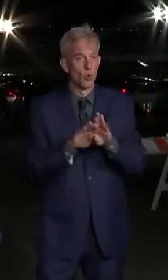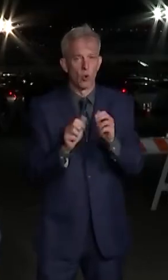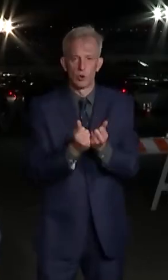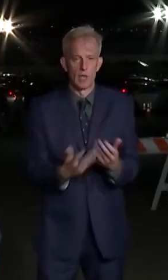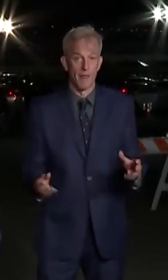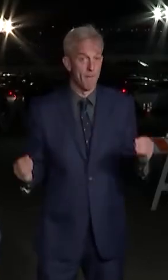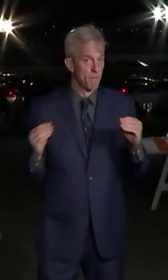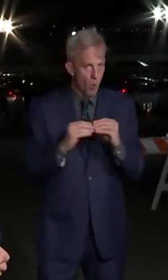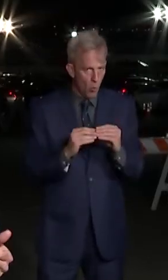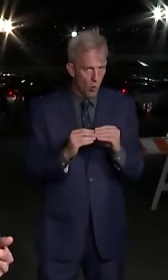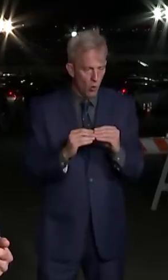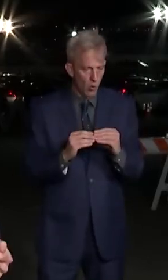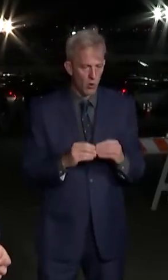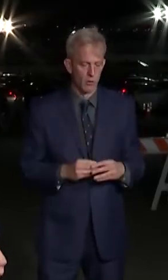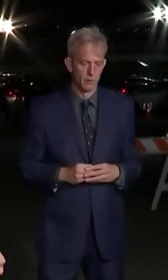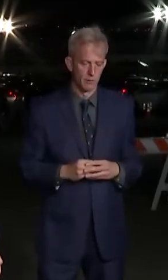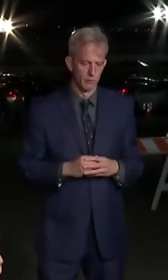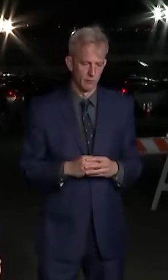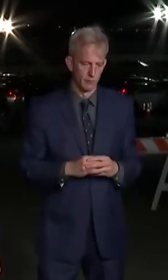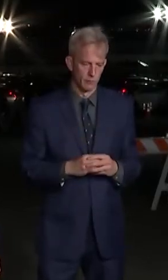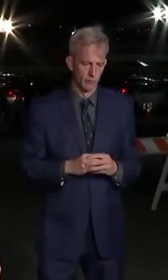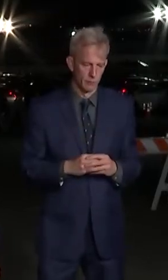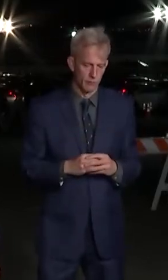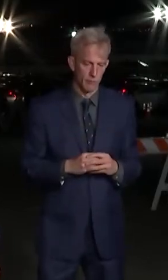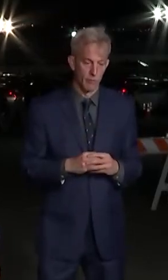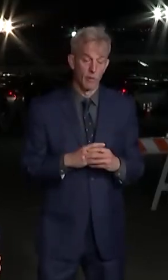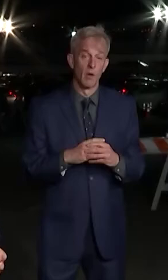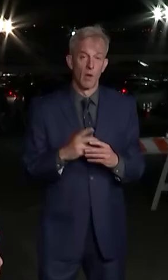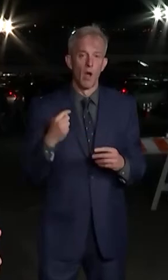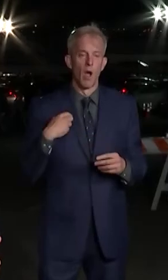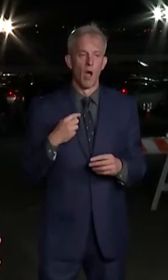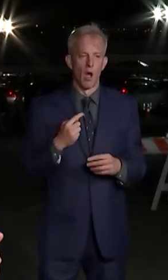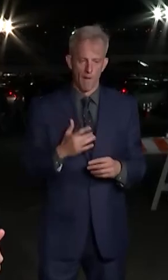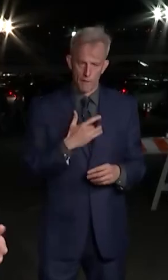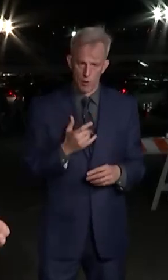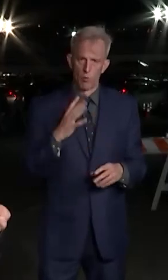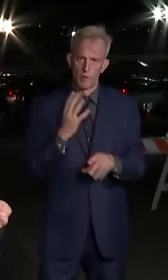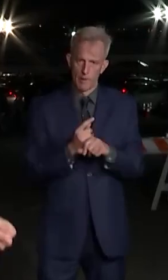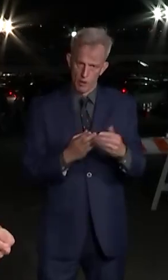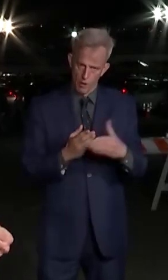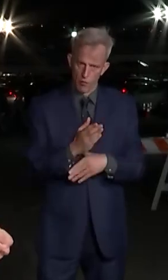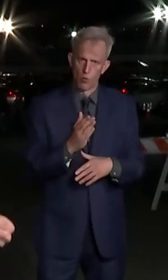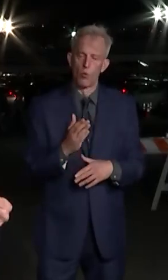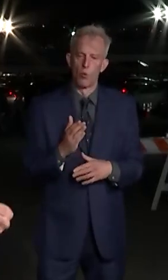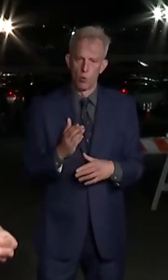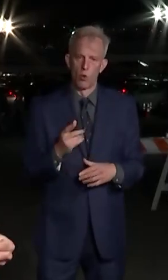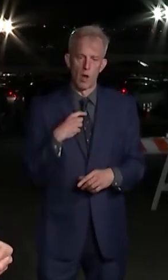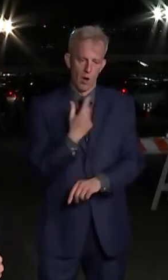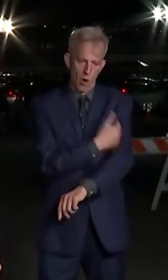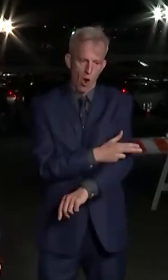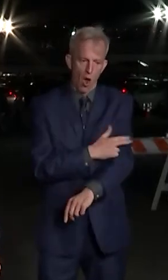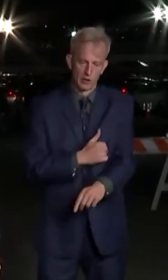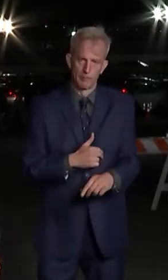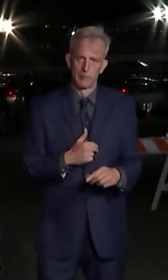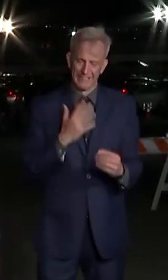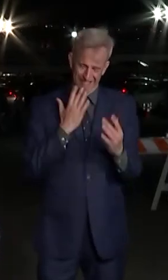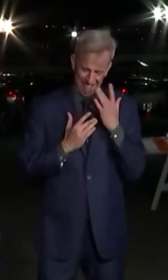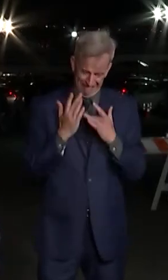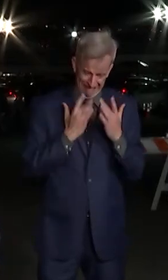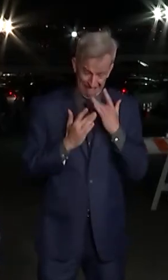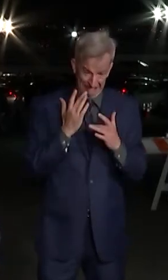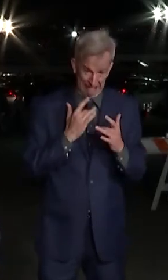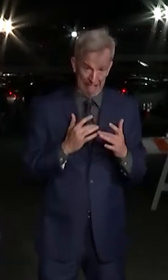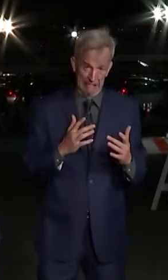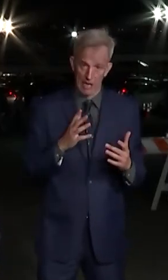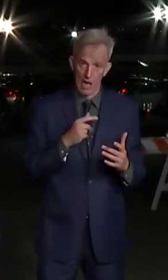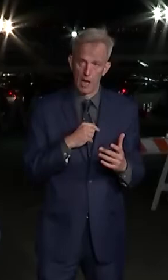more. And that we have gotten through this right now, that our hospitals, stretched thin but have been able to hold on and not go into crisis